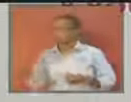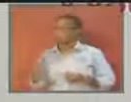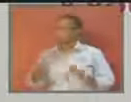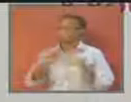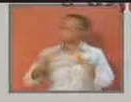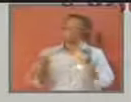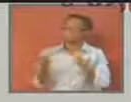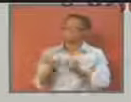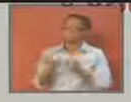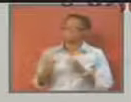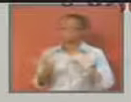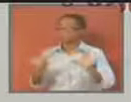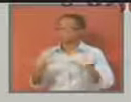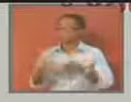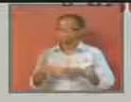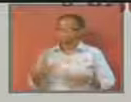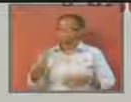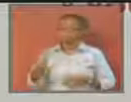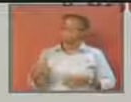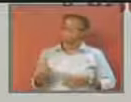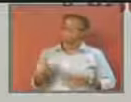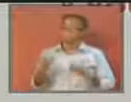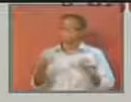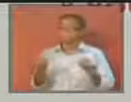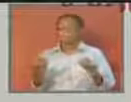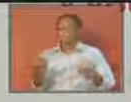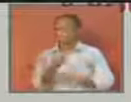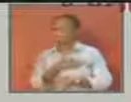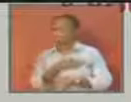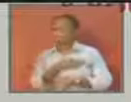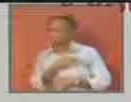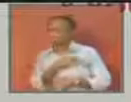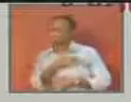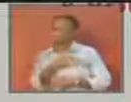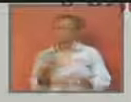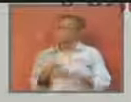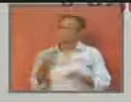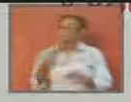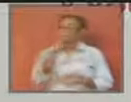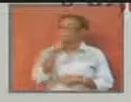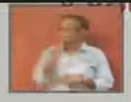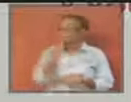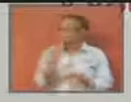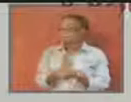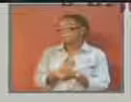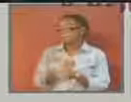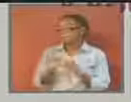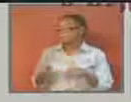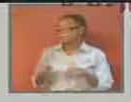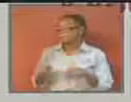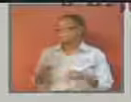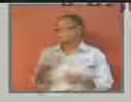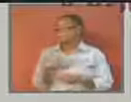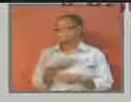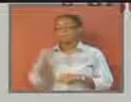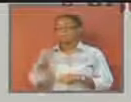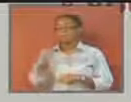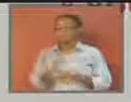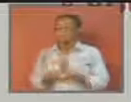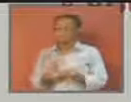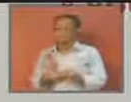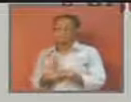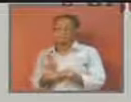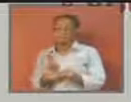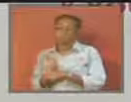told we did get a lot of volunteers from the private sector, and we'll be using them in our mass vaccine sites. We have also liaised with the